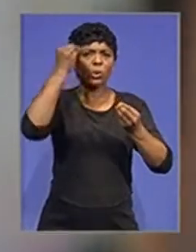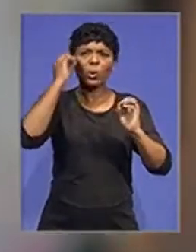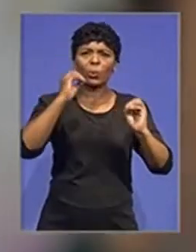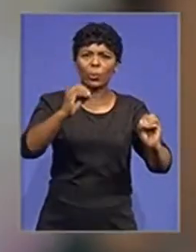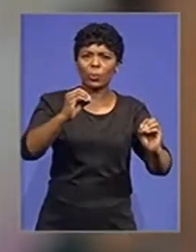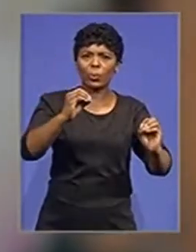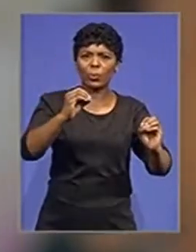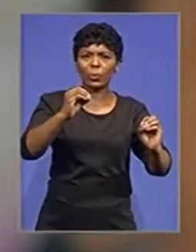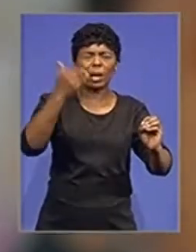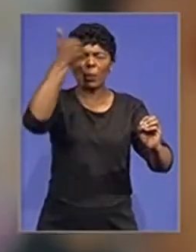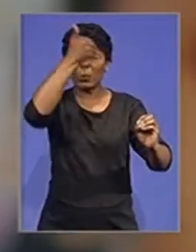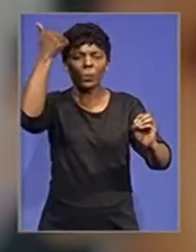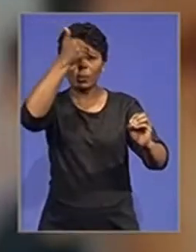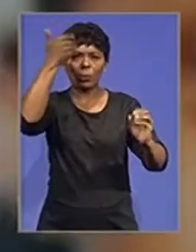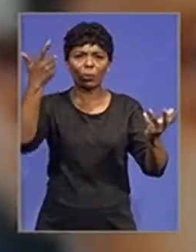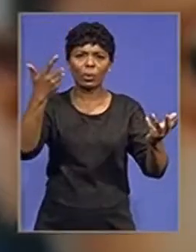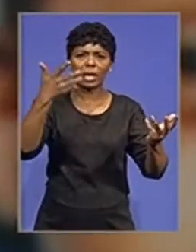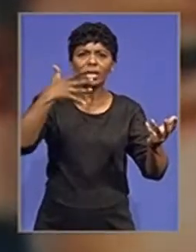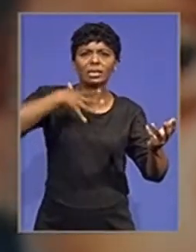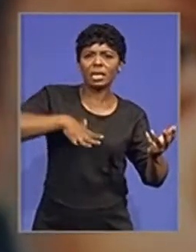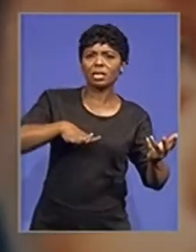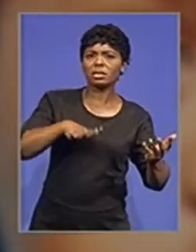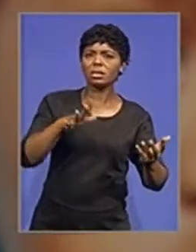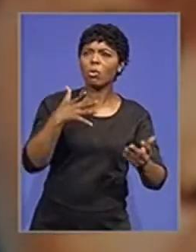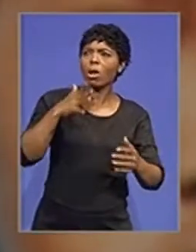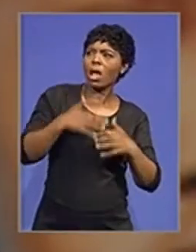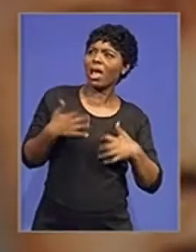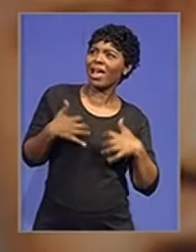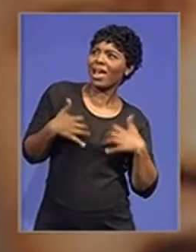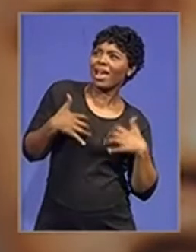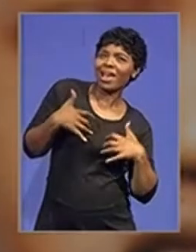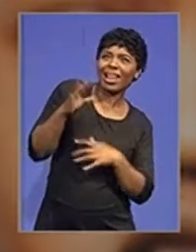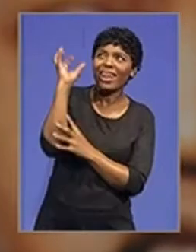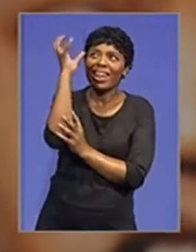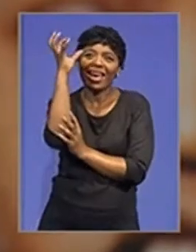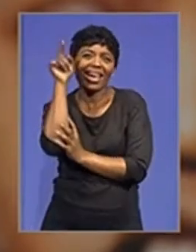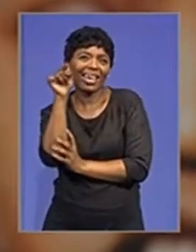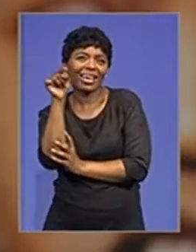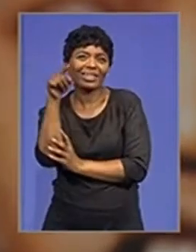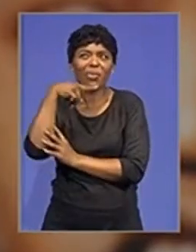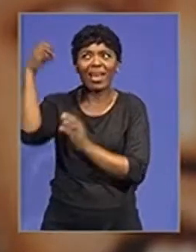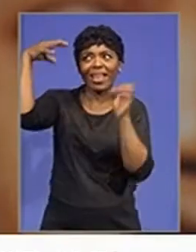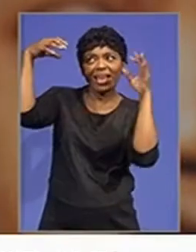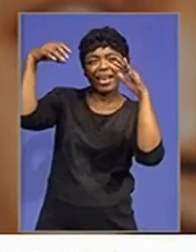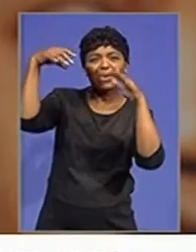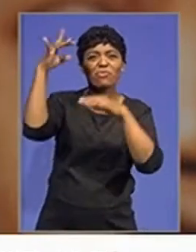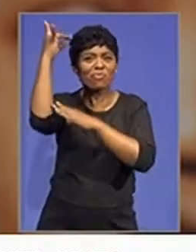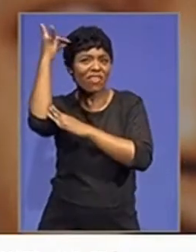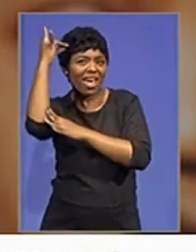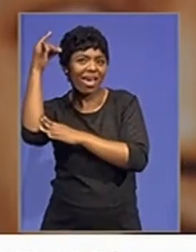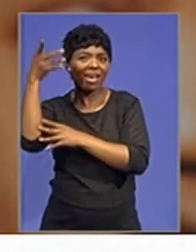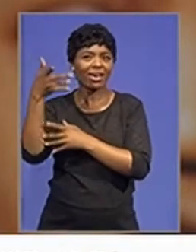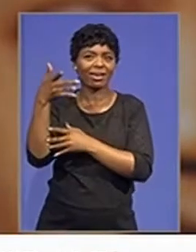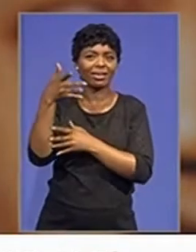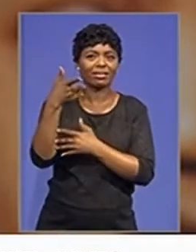Just wants to see the lights of the police van. Run to them because they are the